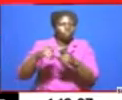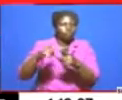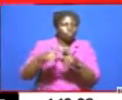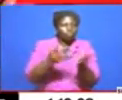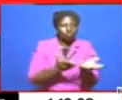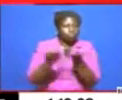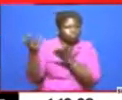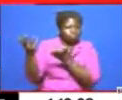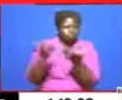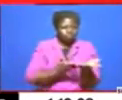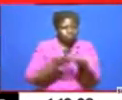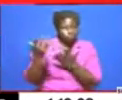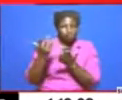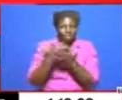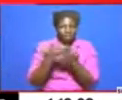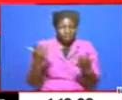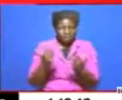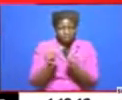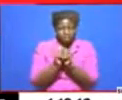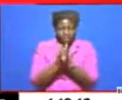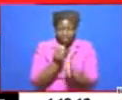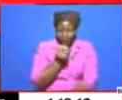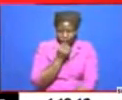supplies. So to them,